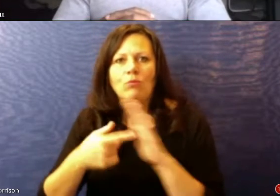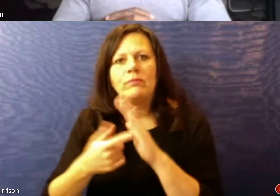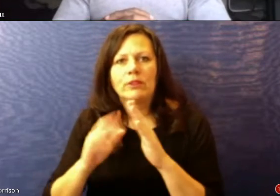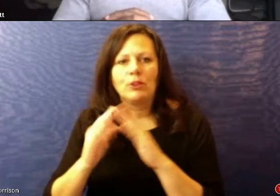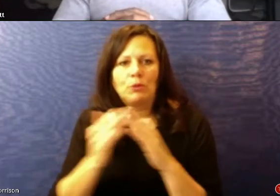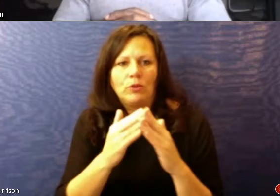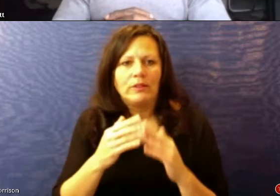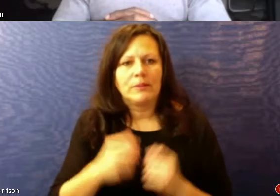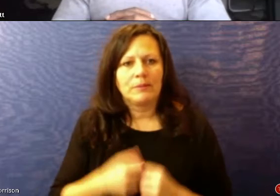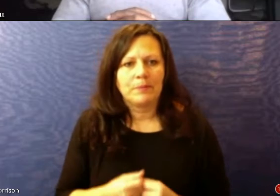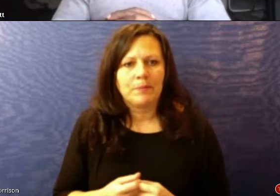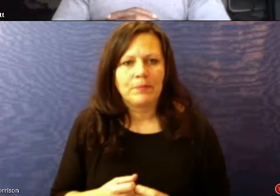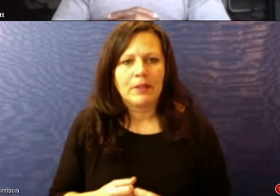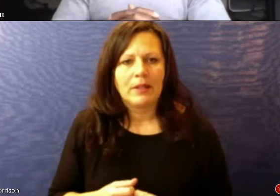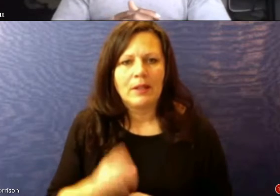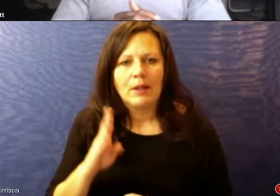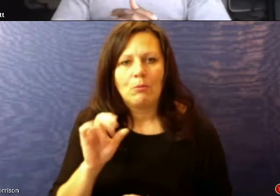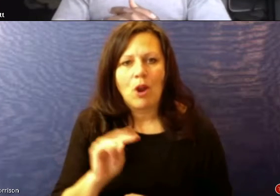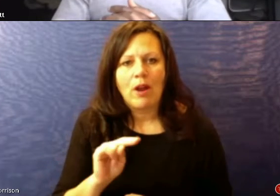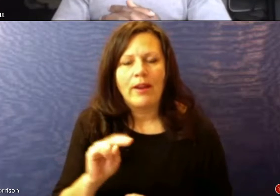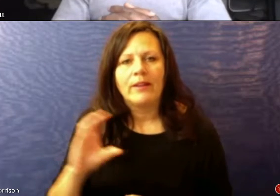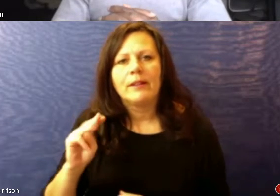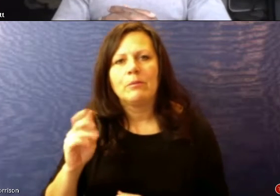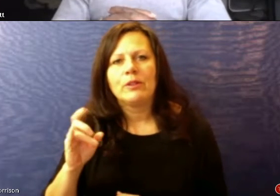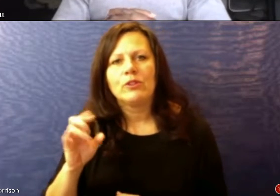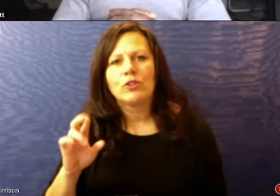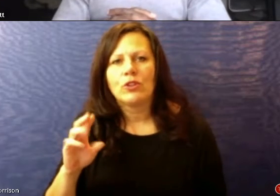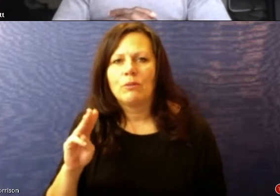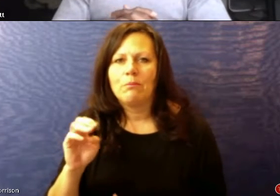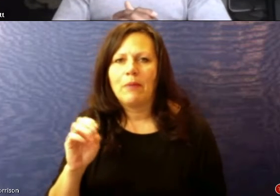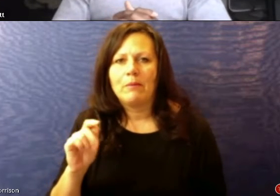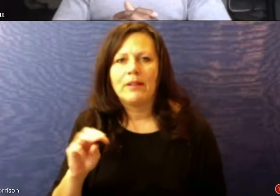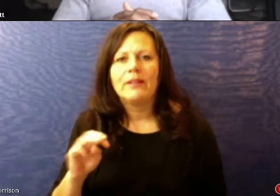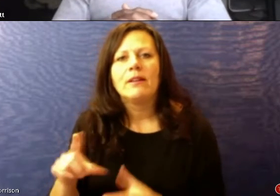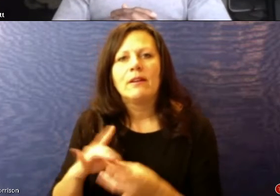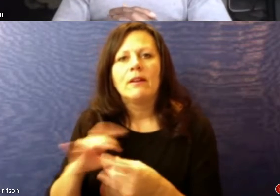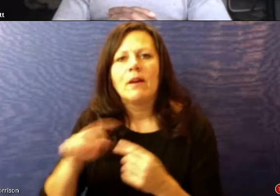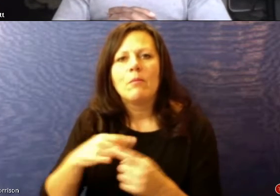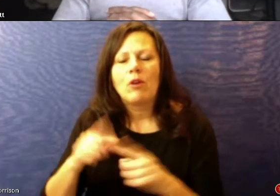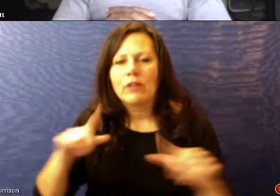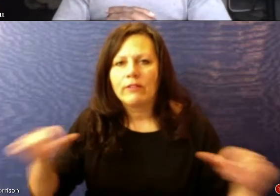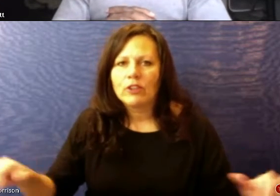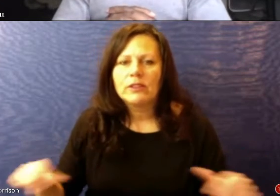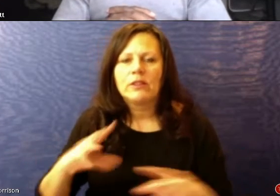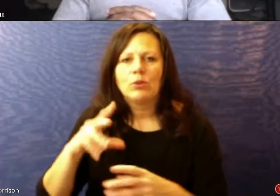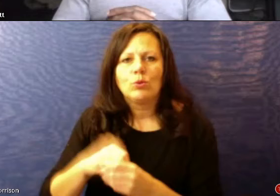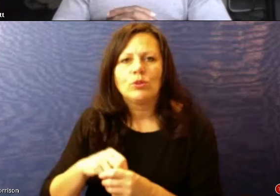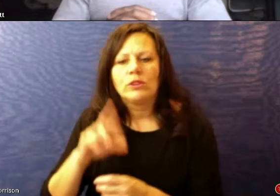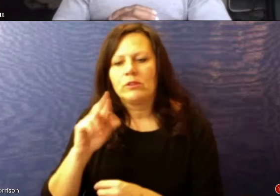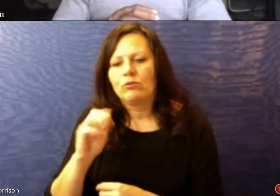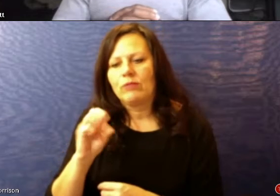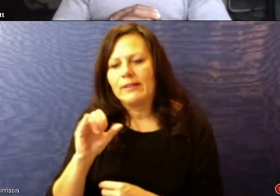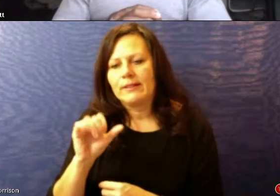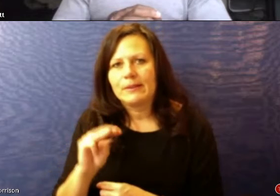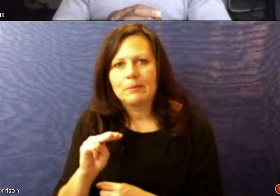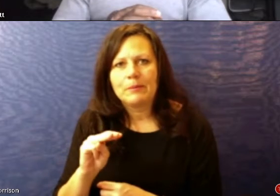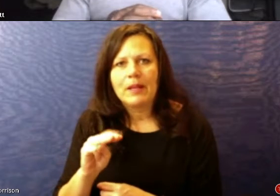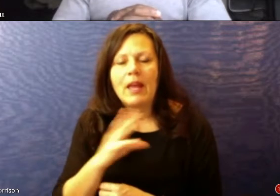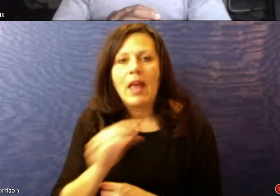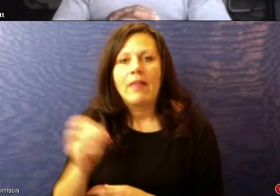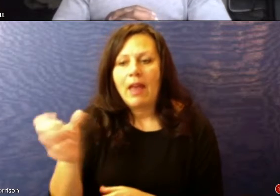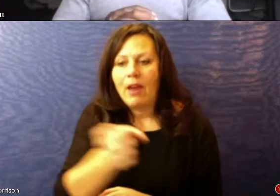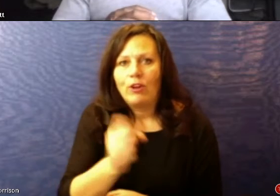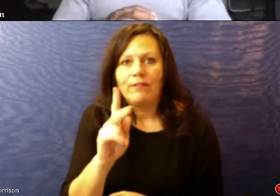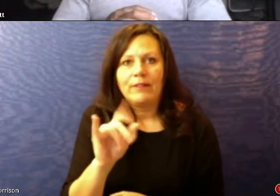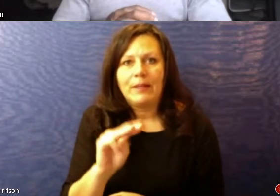Brian, Commissioner Bettman has spoken about diversity, inclusion, racism, and the hiring of Kim Davis